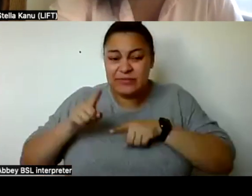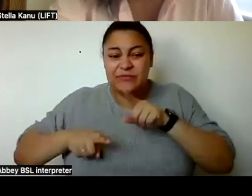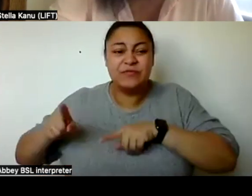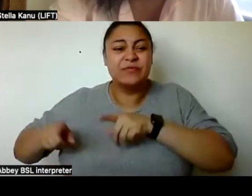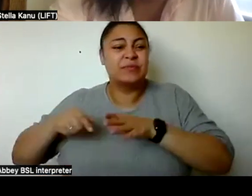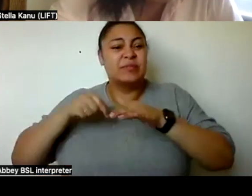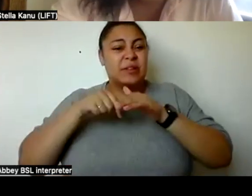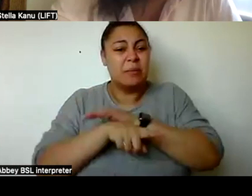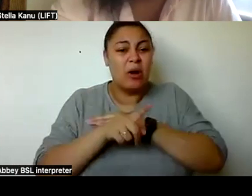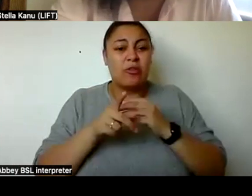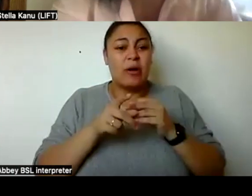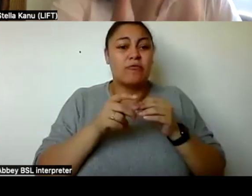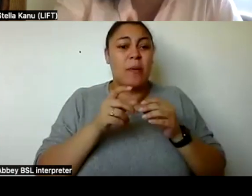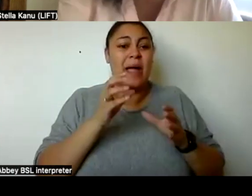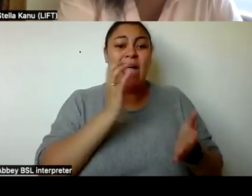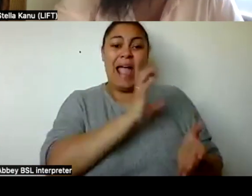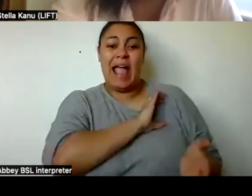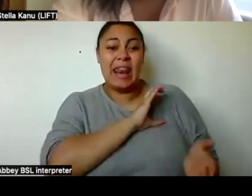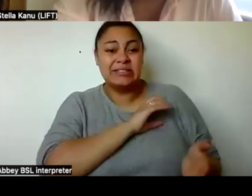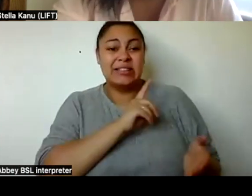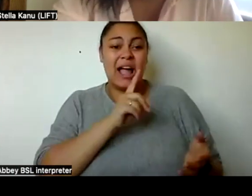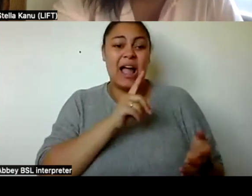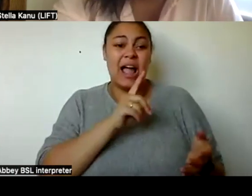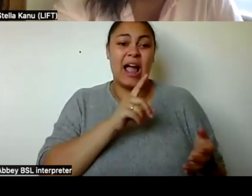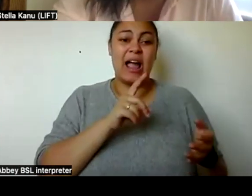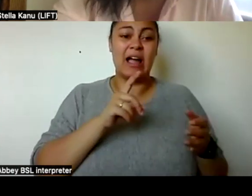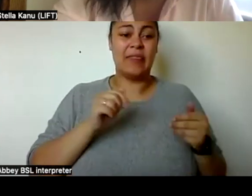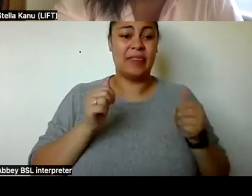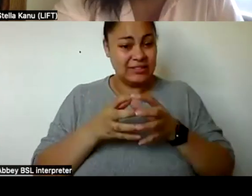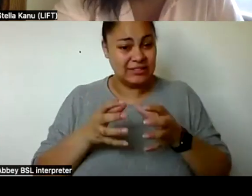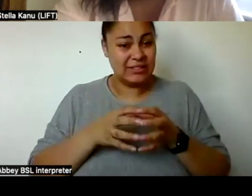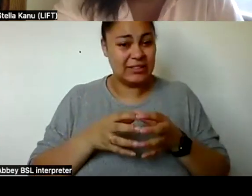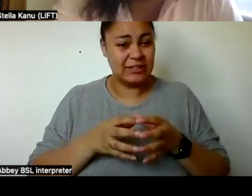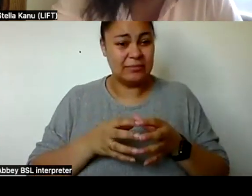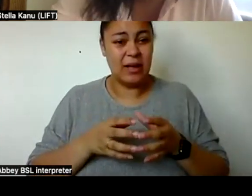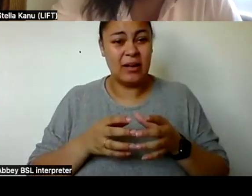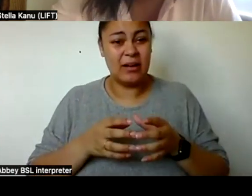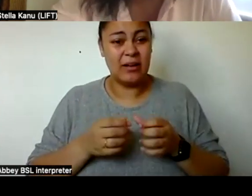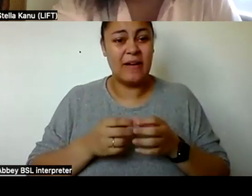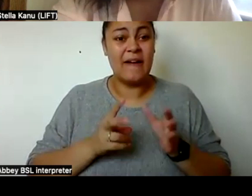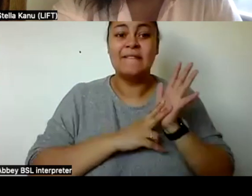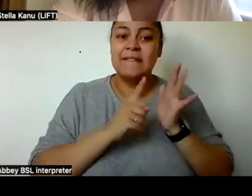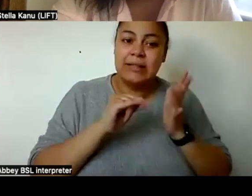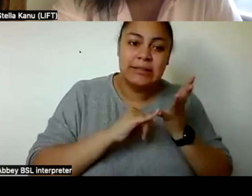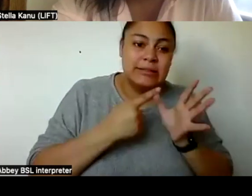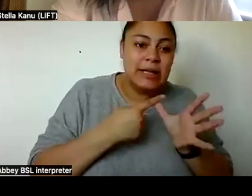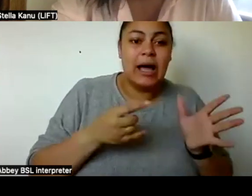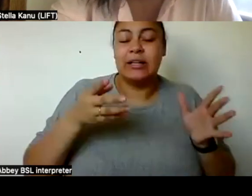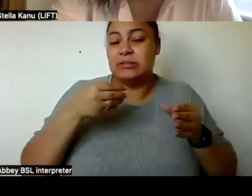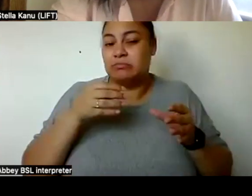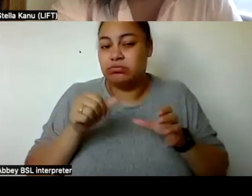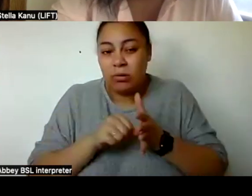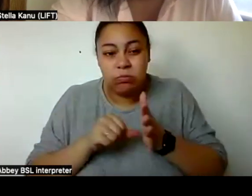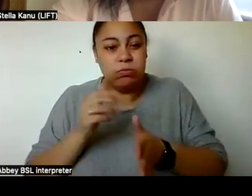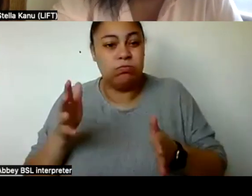worker from Canada and is in the team. And, you know, often we are dealing with visa issues, etc. But there was